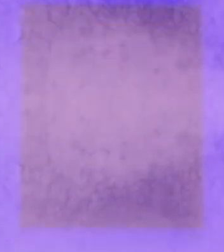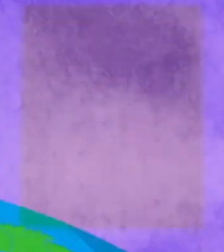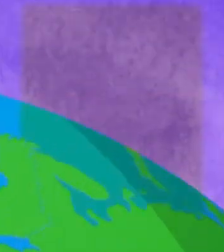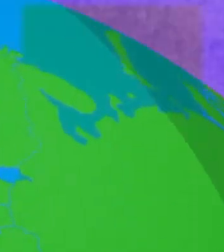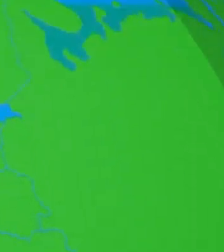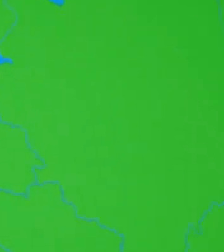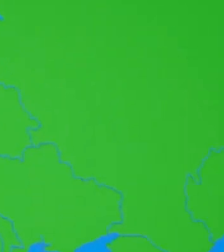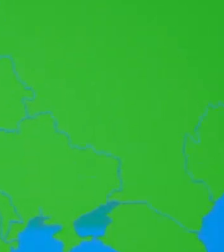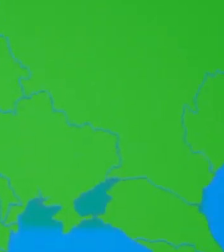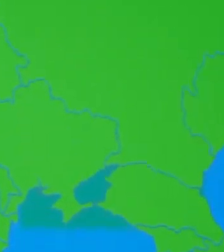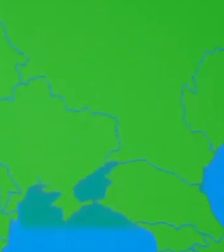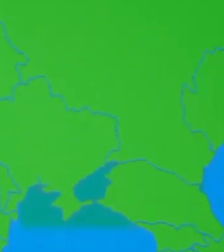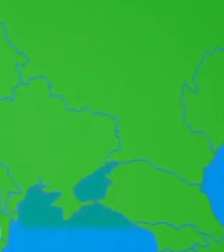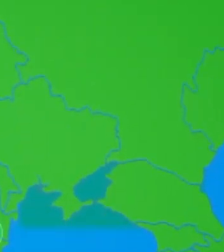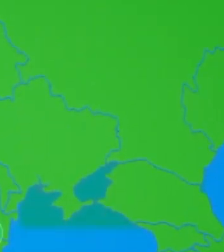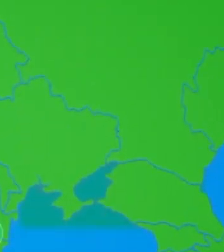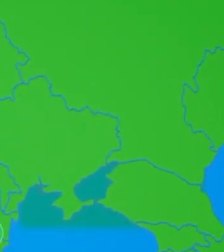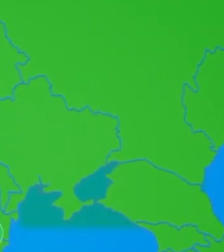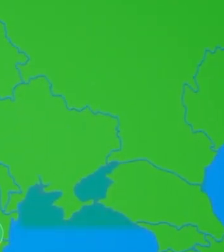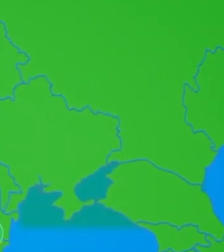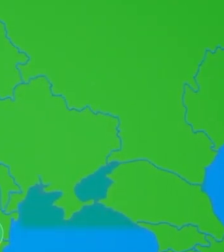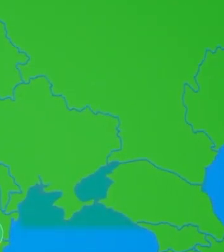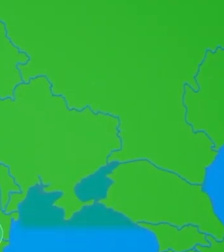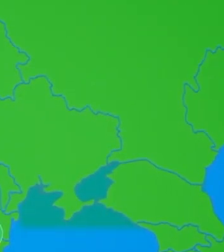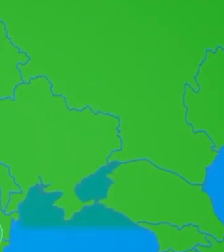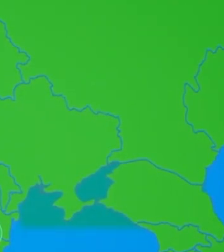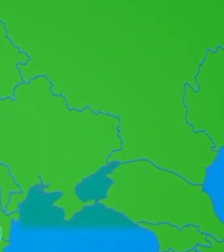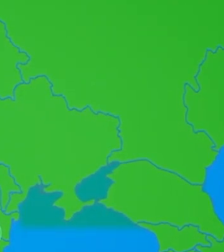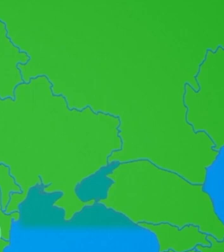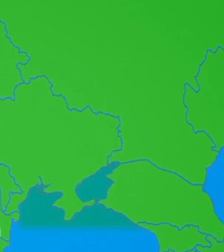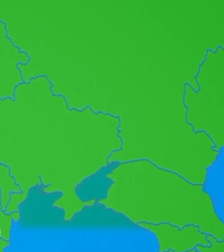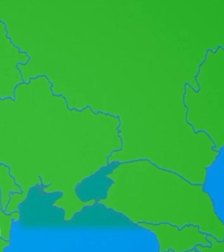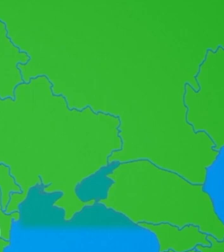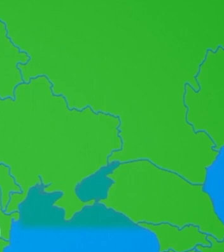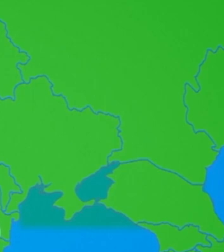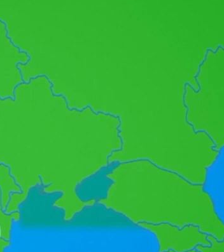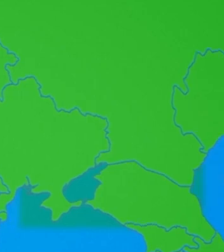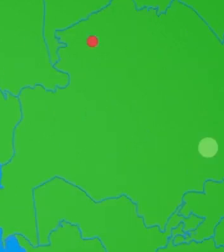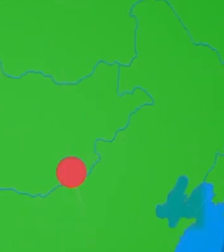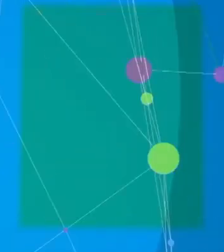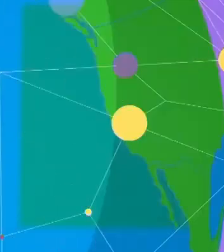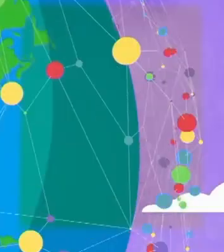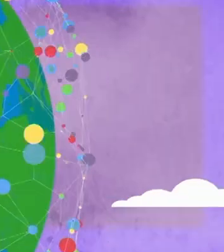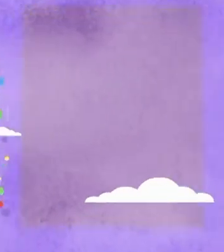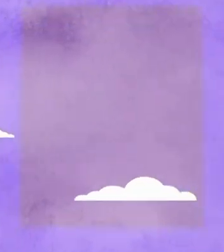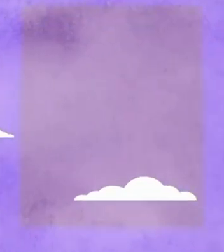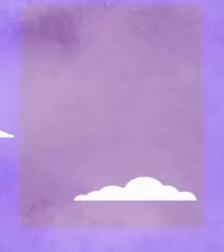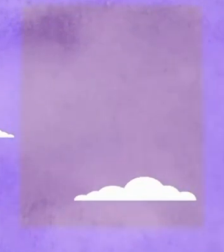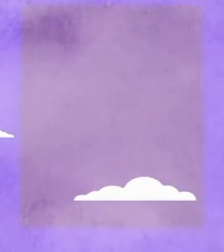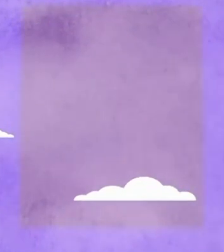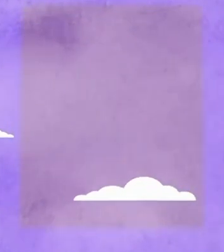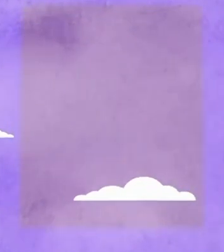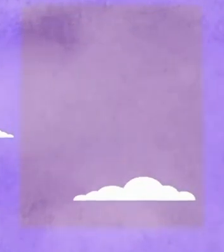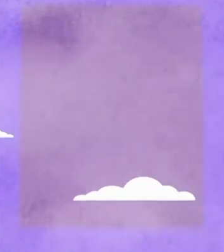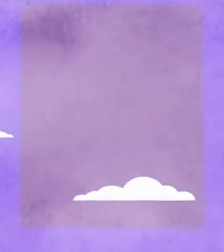social economy landscape is diverse, with over 2.8 million organizations in Europe providing over 13.6